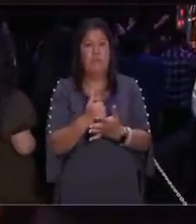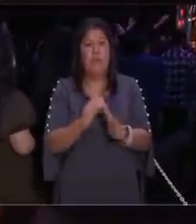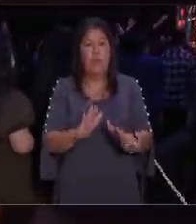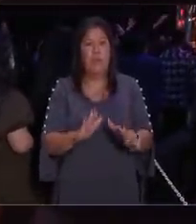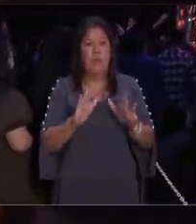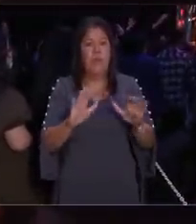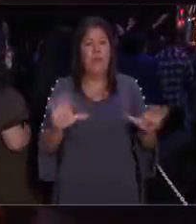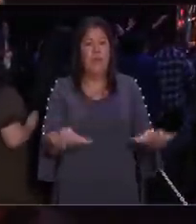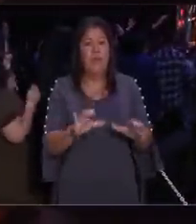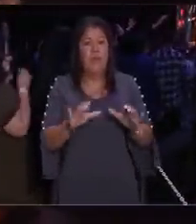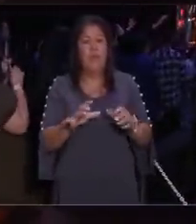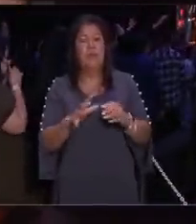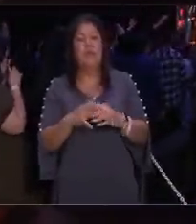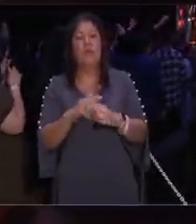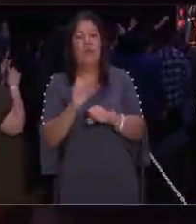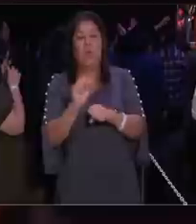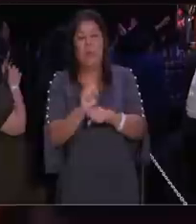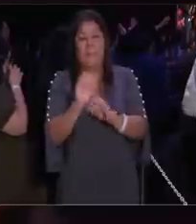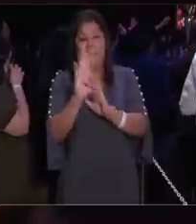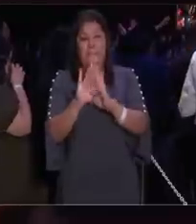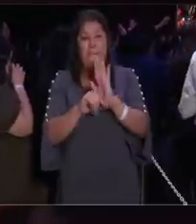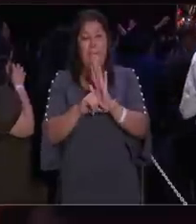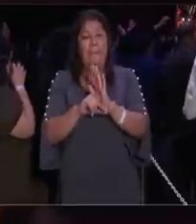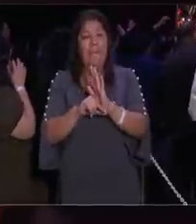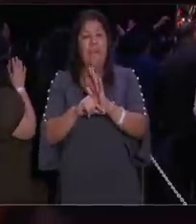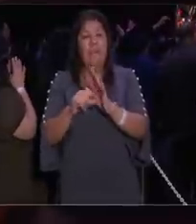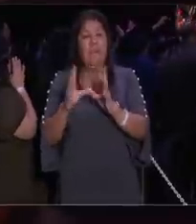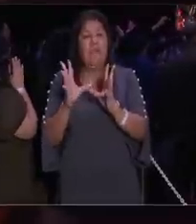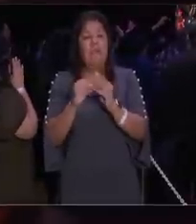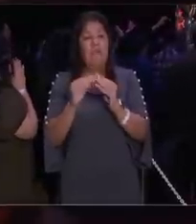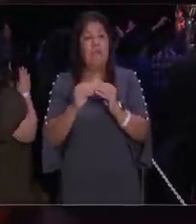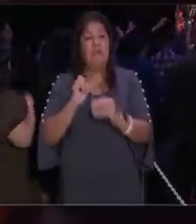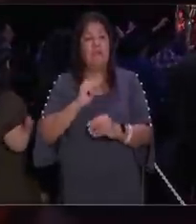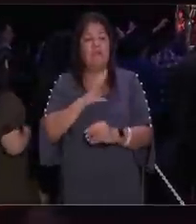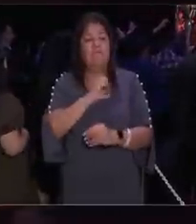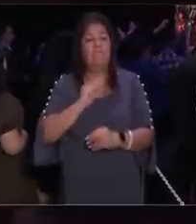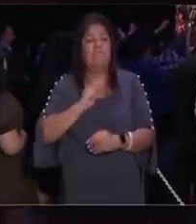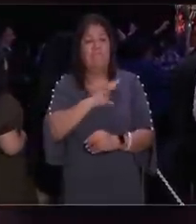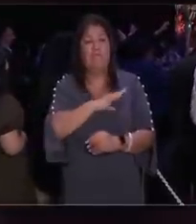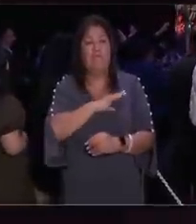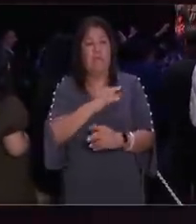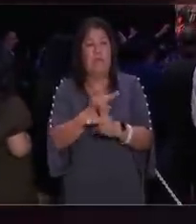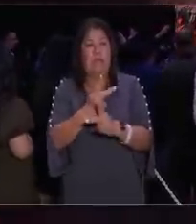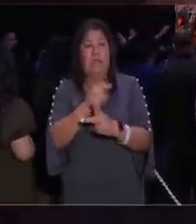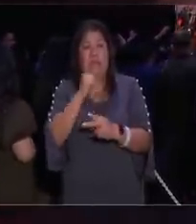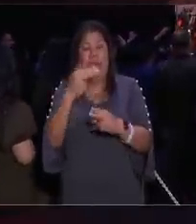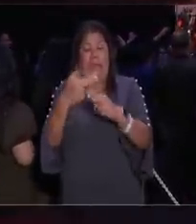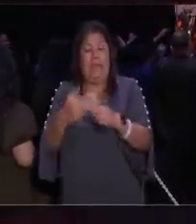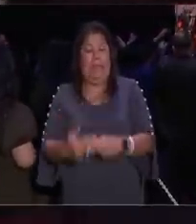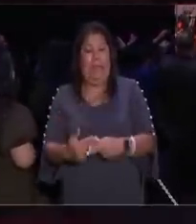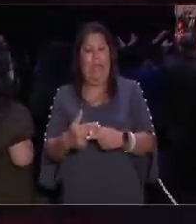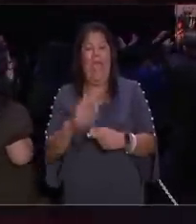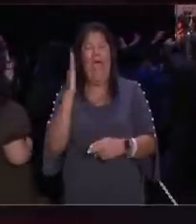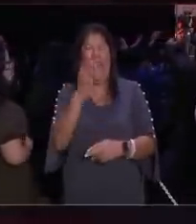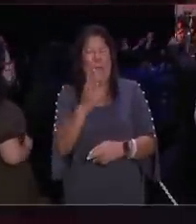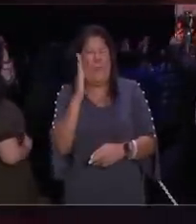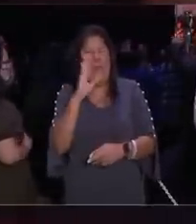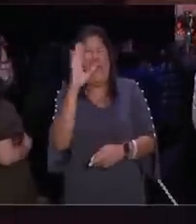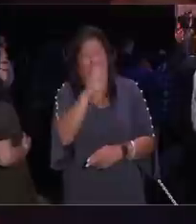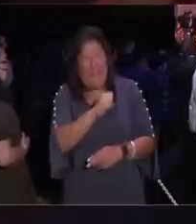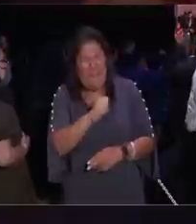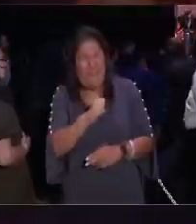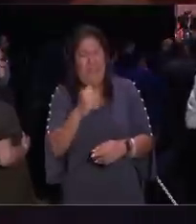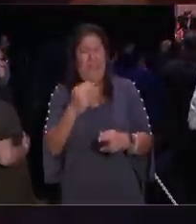great event, working behind the scenes, our convention committee. I want to be careful not to start mentioning names because I will